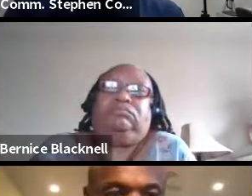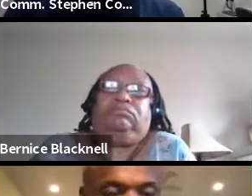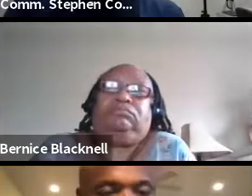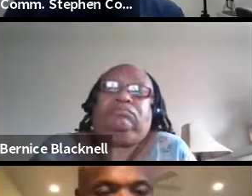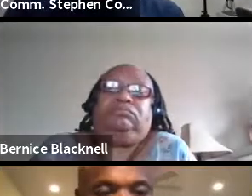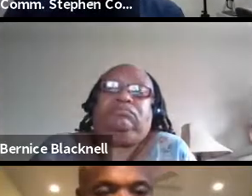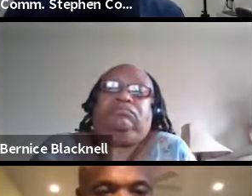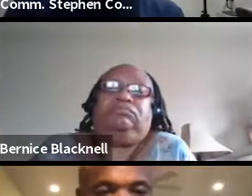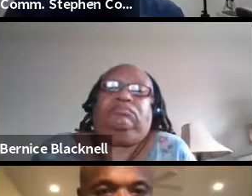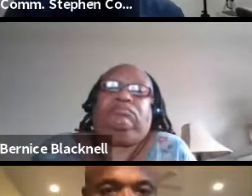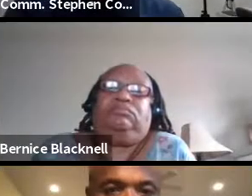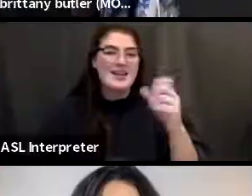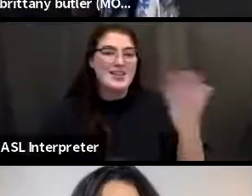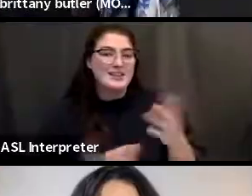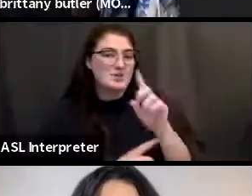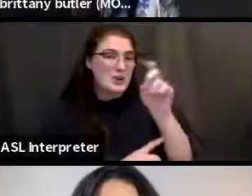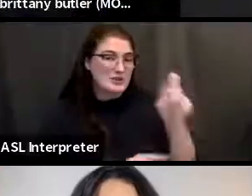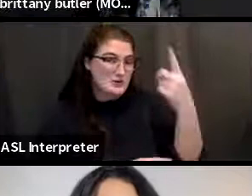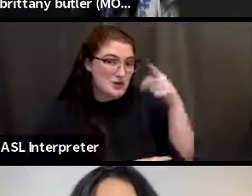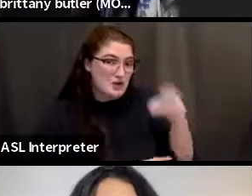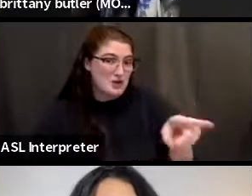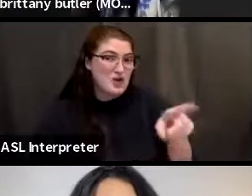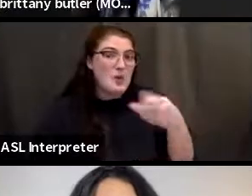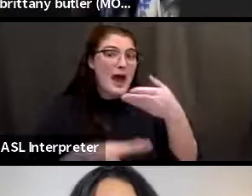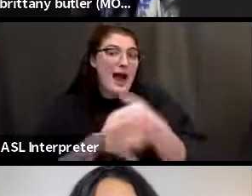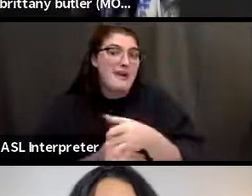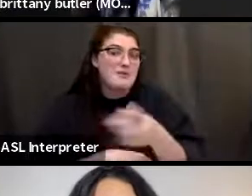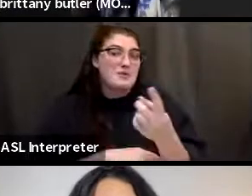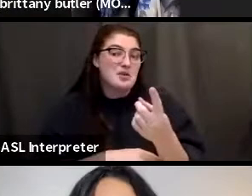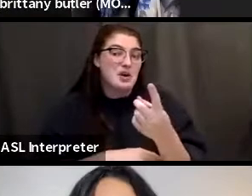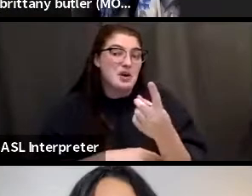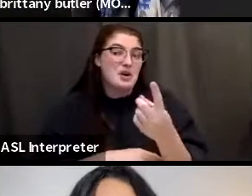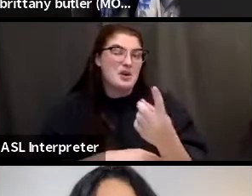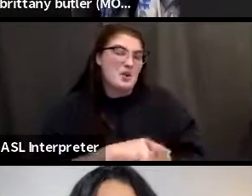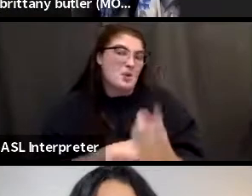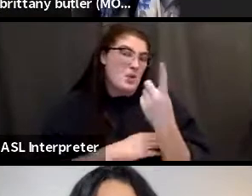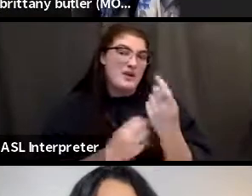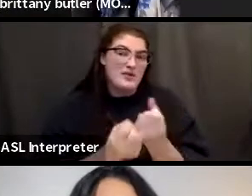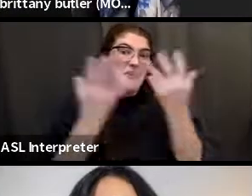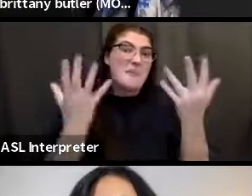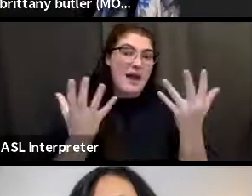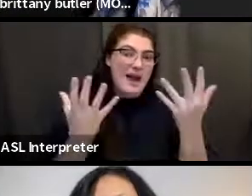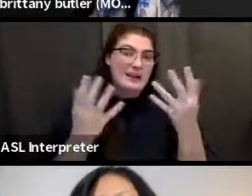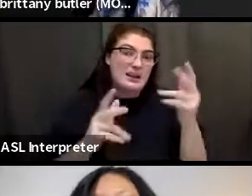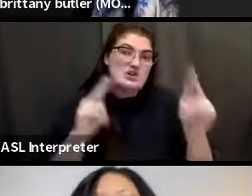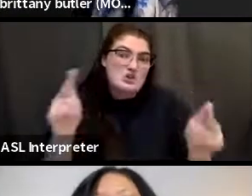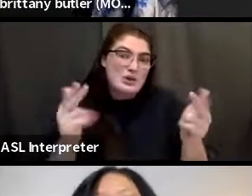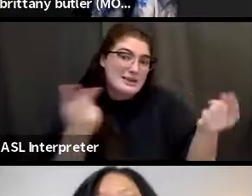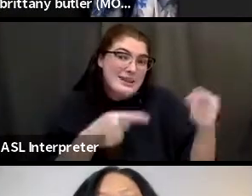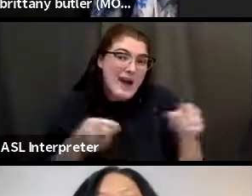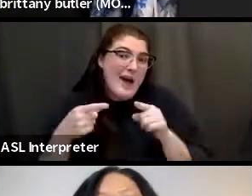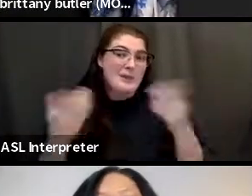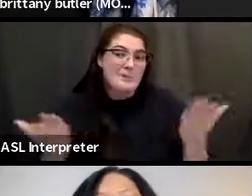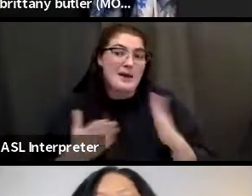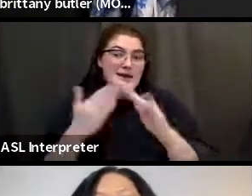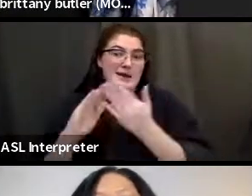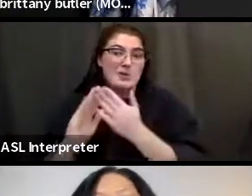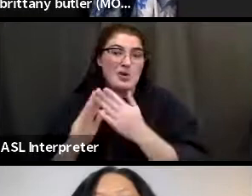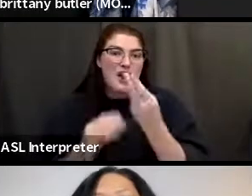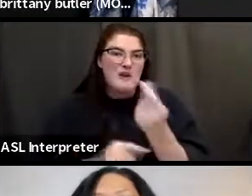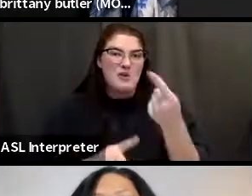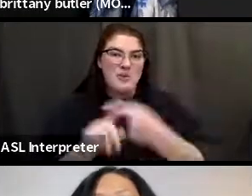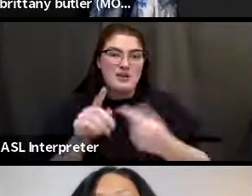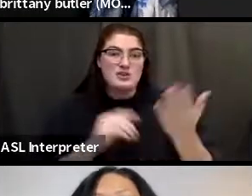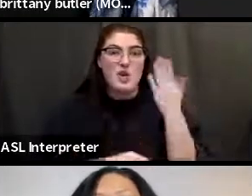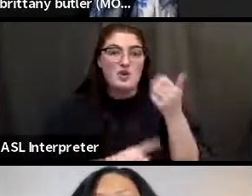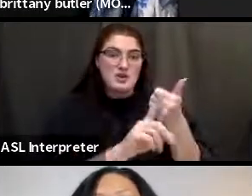Silas, Grant, this question is for you. So after one of the multiple shootings we've had in my neighborhood a few months ago, yourself,